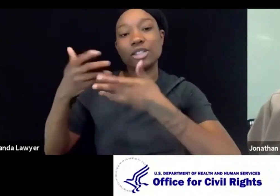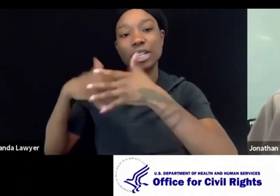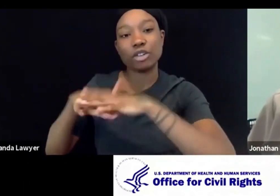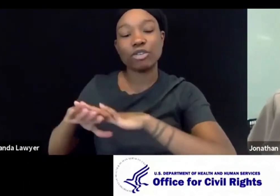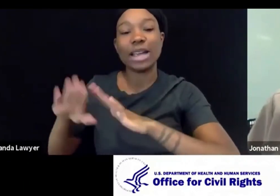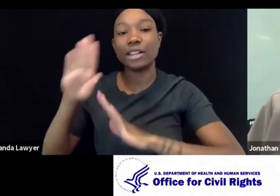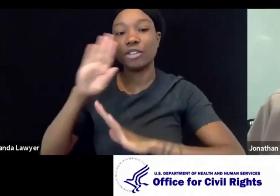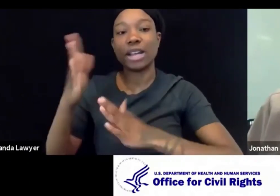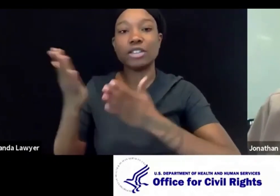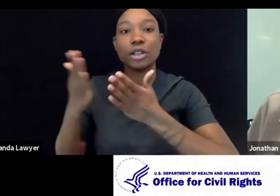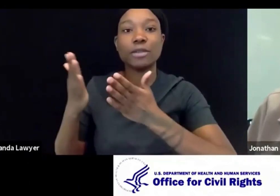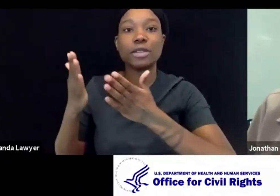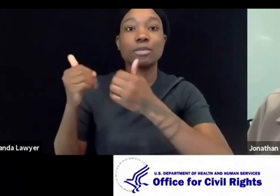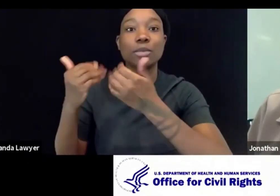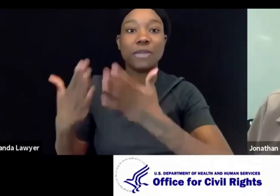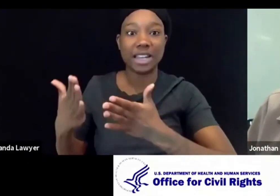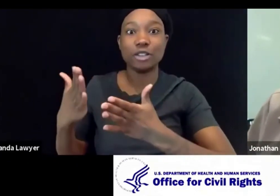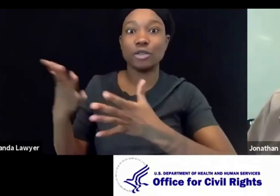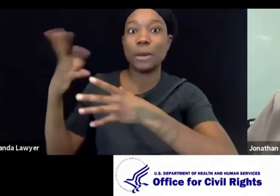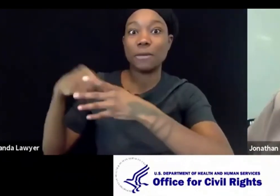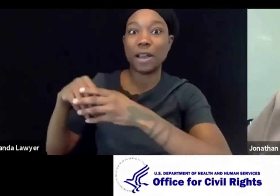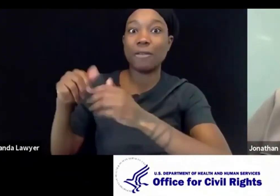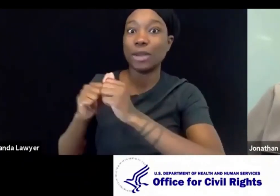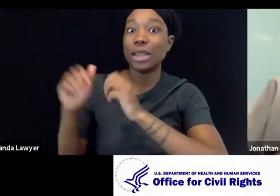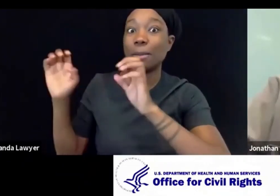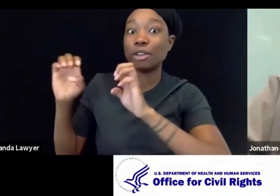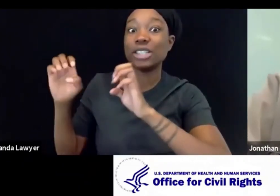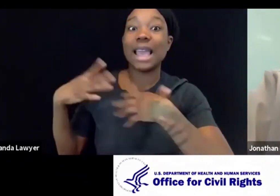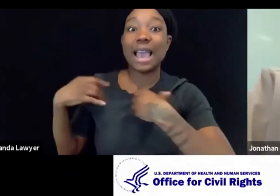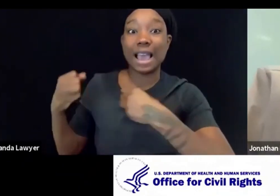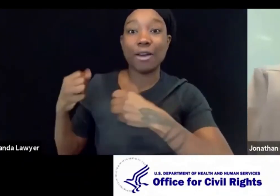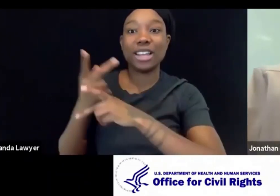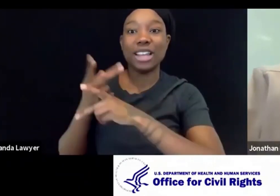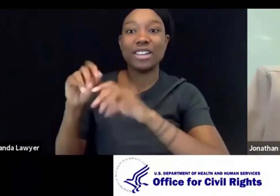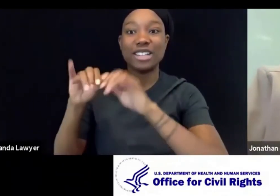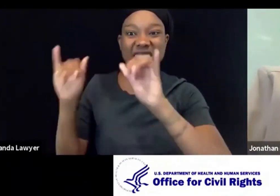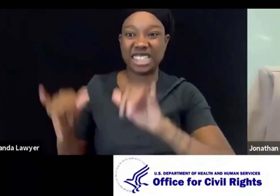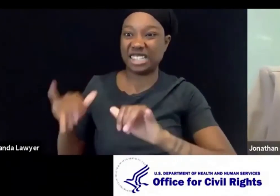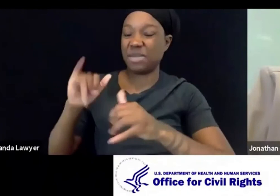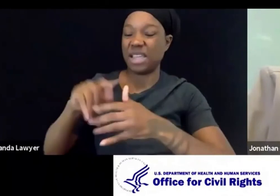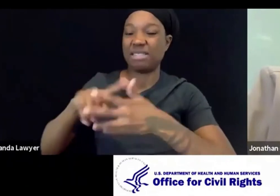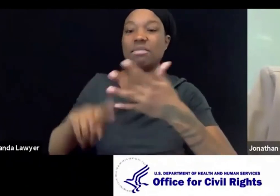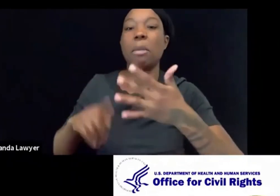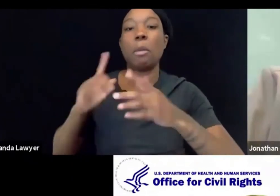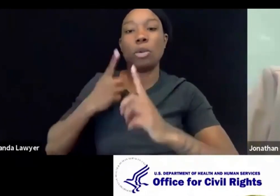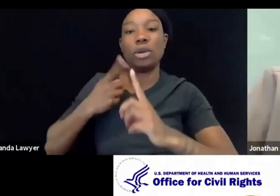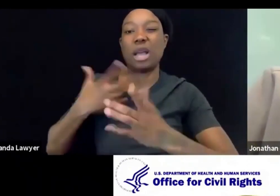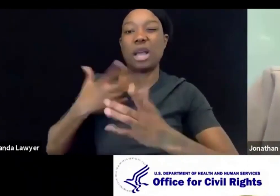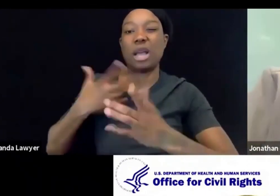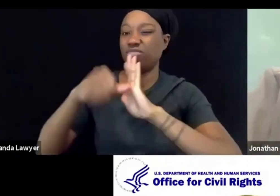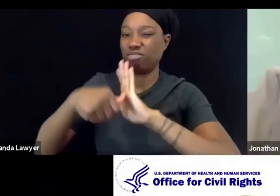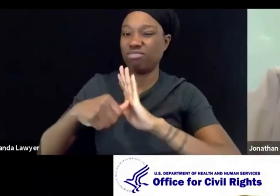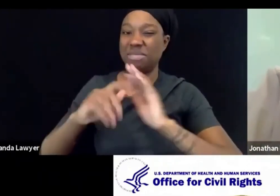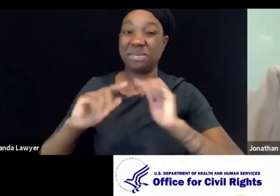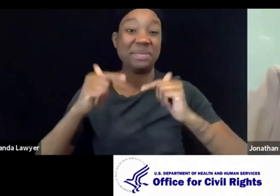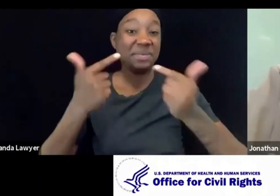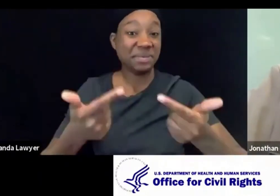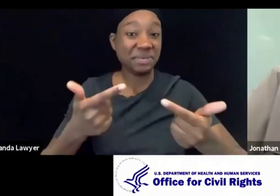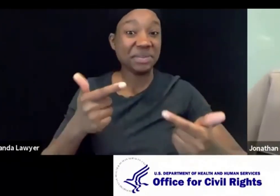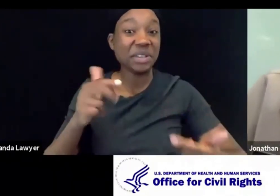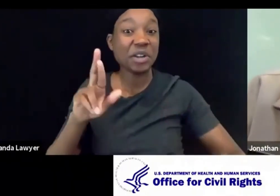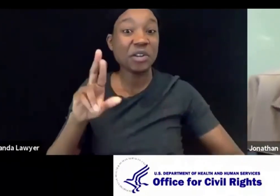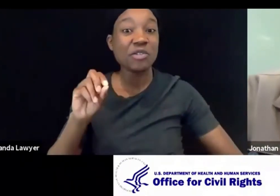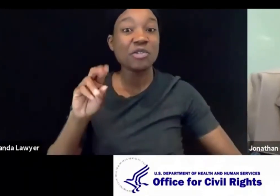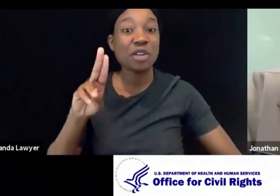disabilities into the healthcare system in emergencies really are. Thanks. Let me turn things over to Robin Sue. Over. Thank you. Thank you so